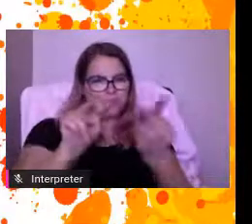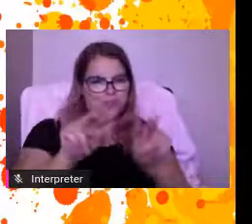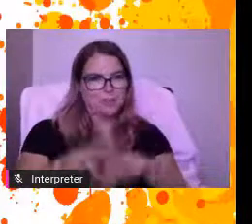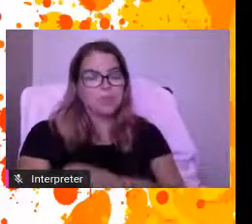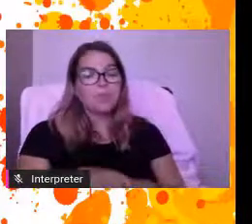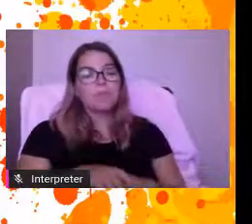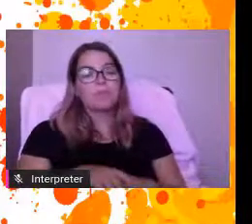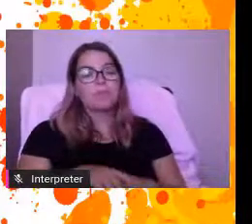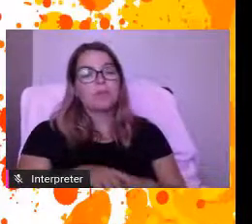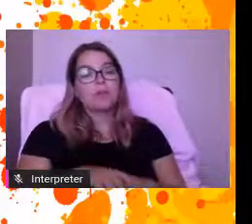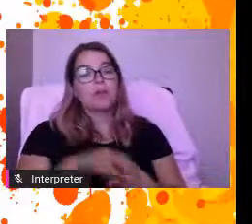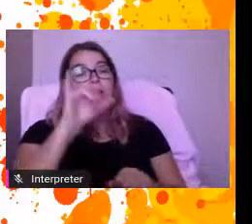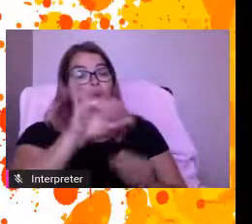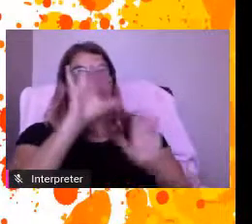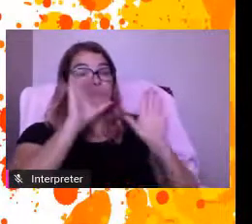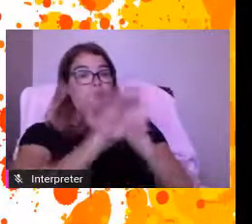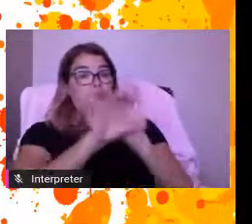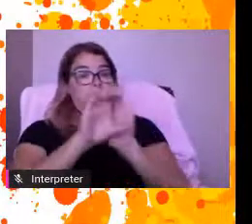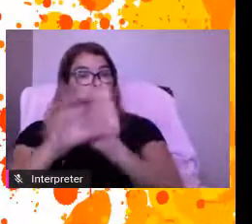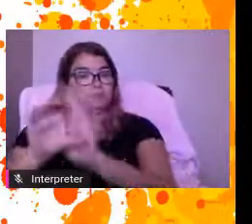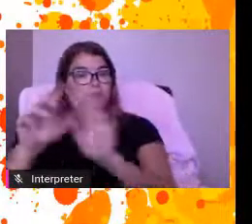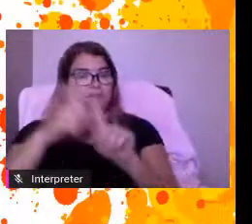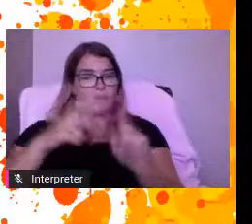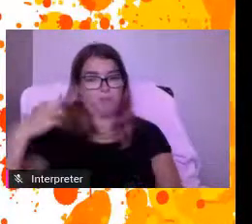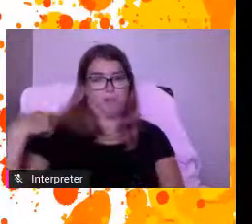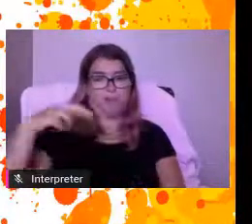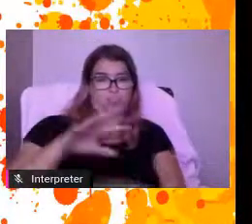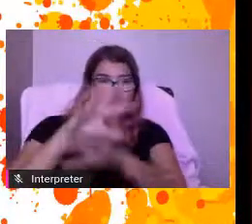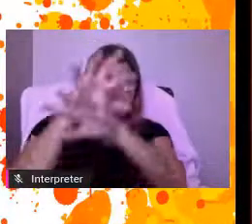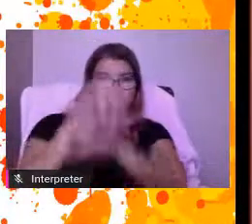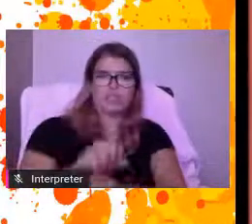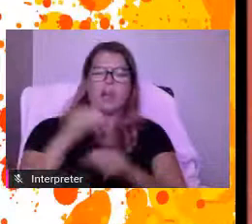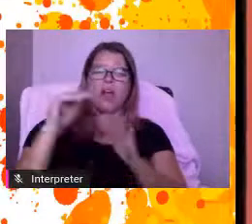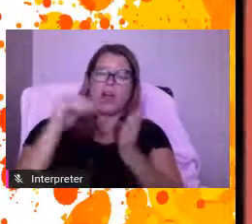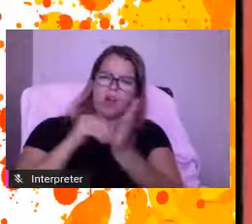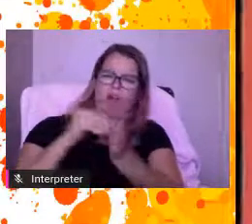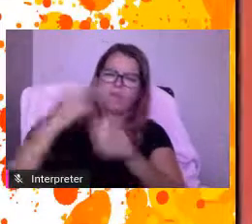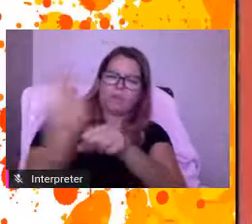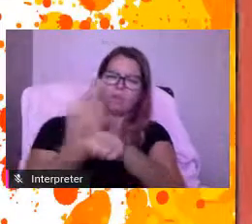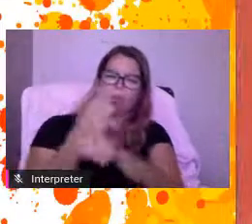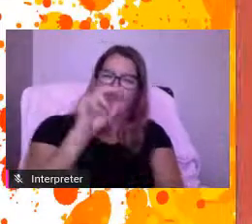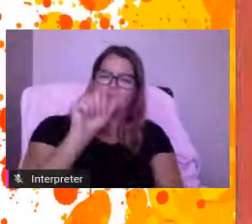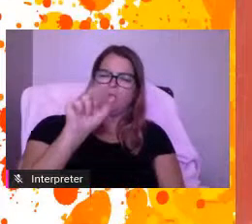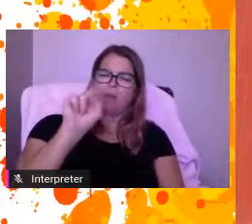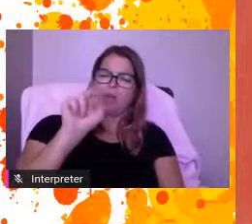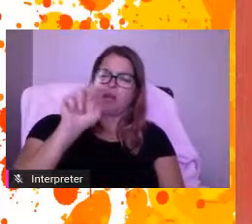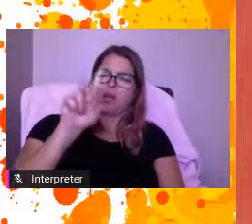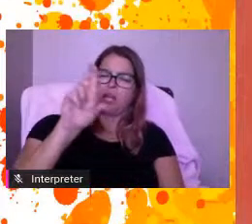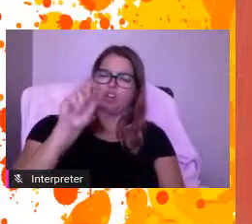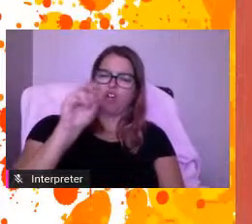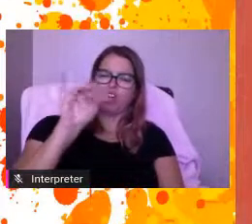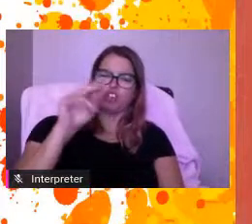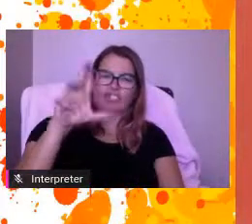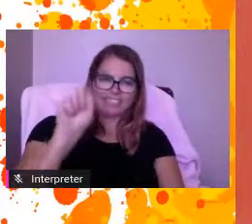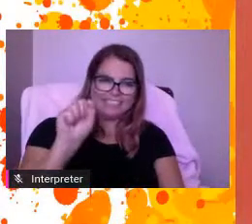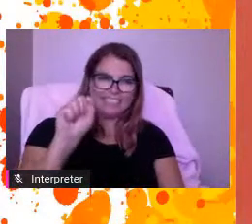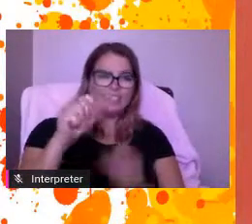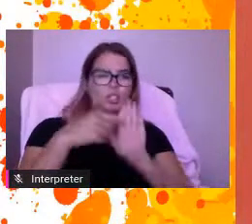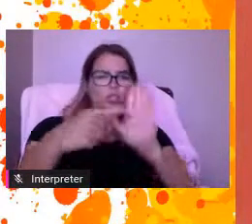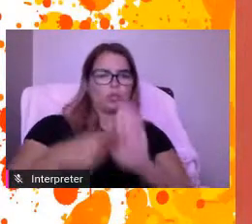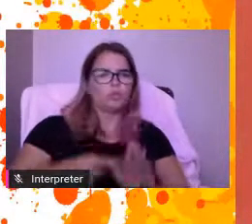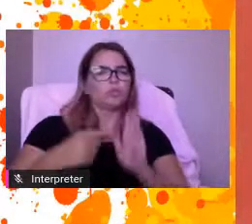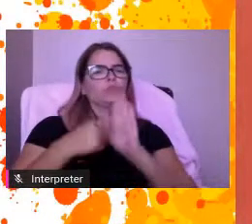Iconographies from religious traditions around the world have long made use of androgynous gender cues to communicate the non-binary gender of supernatural